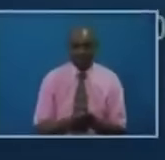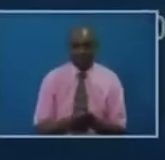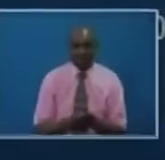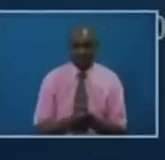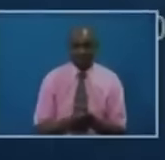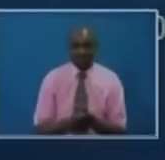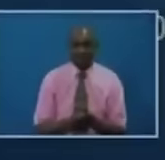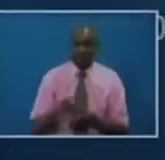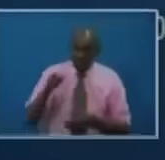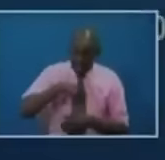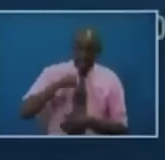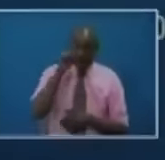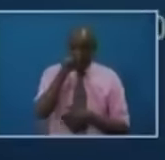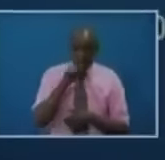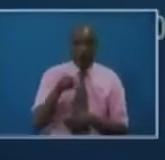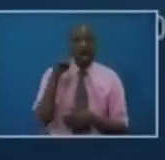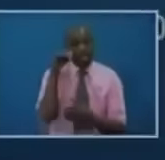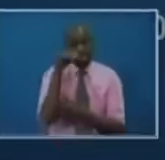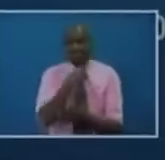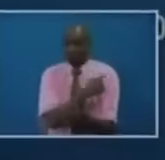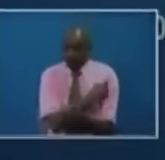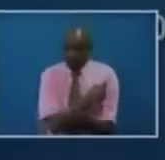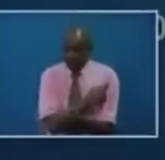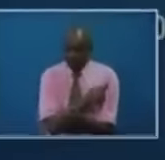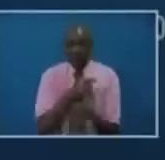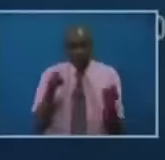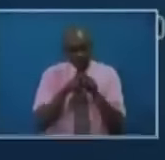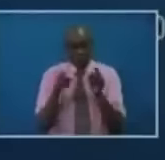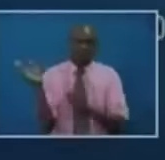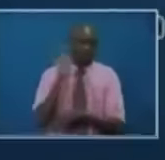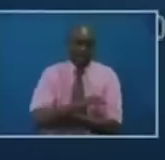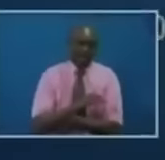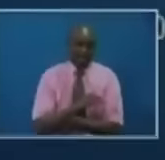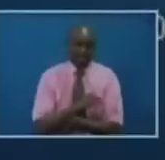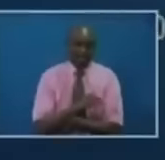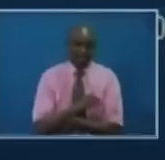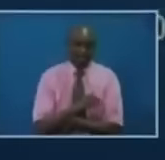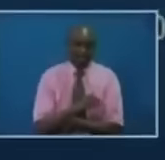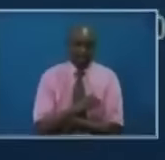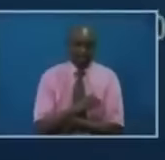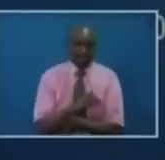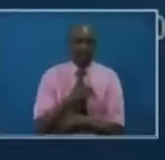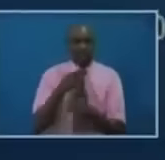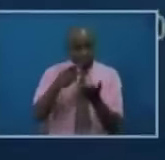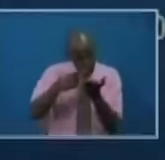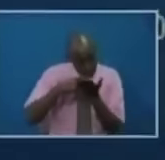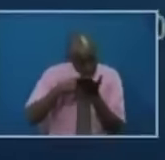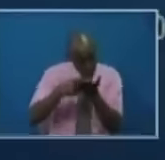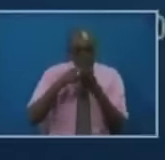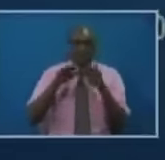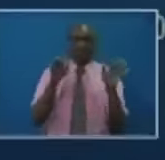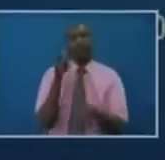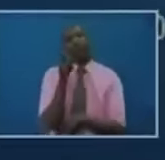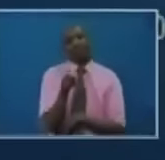We are therefore asking the doctors also to come back on the negotiating